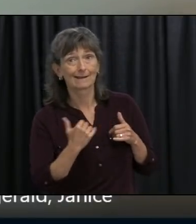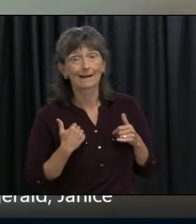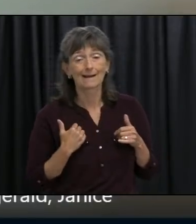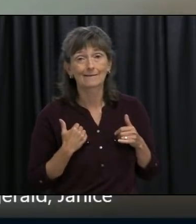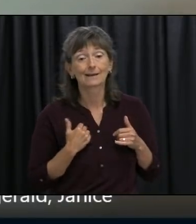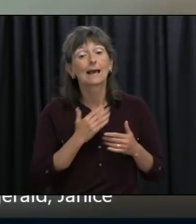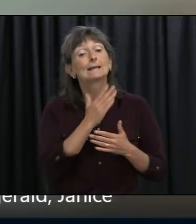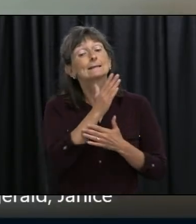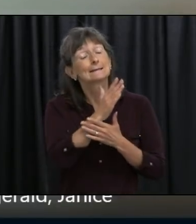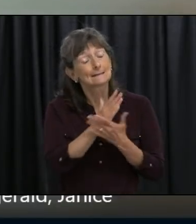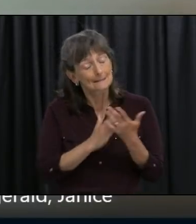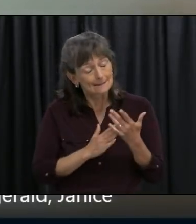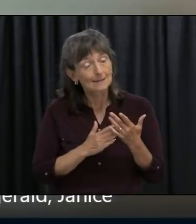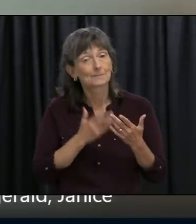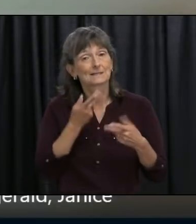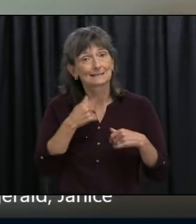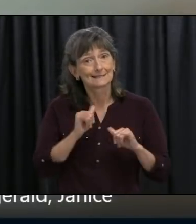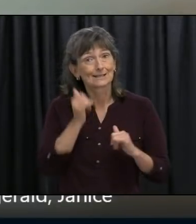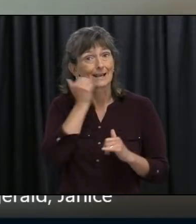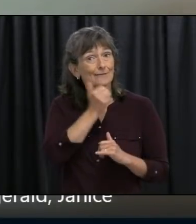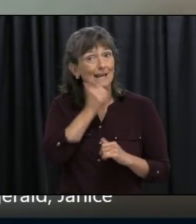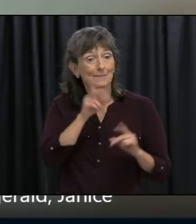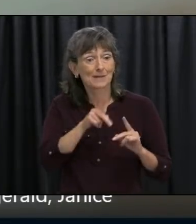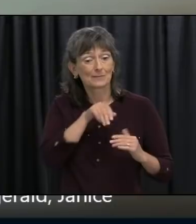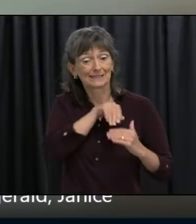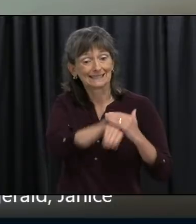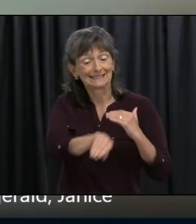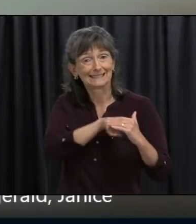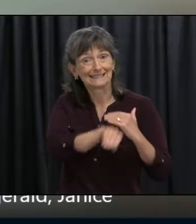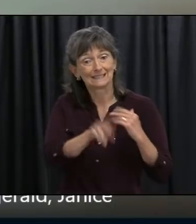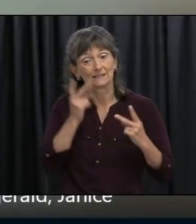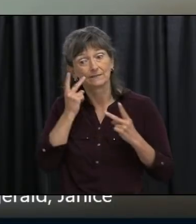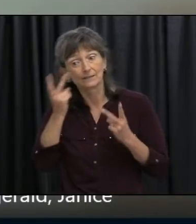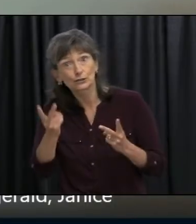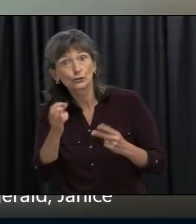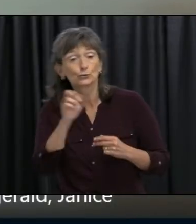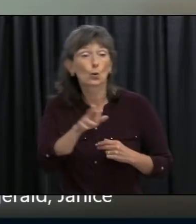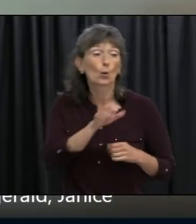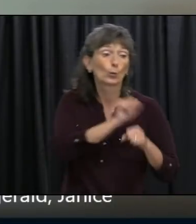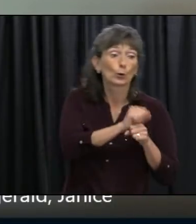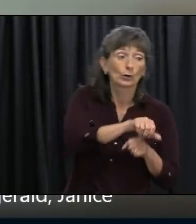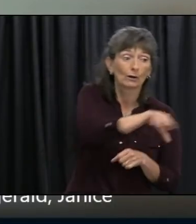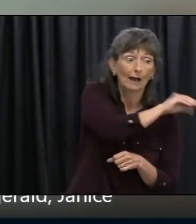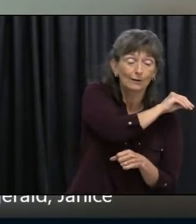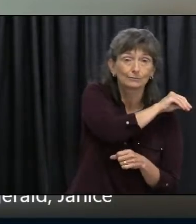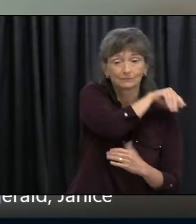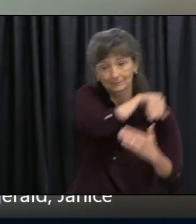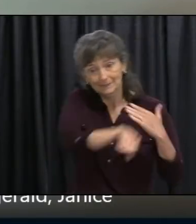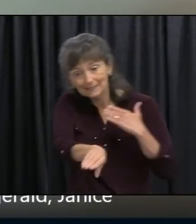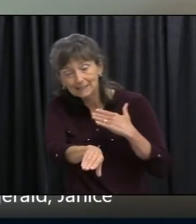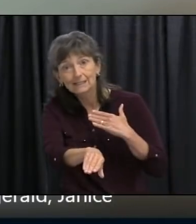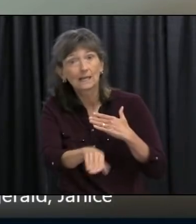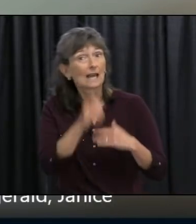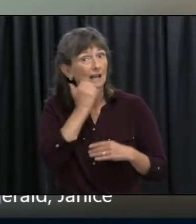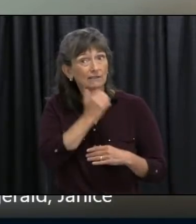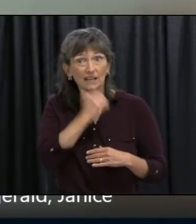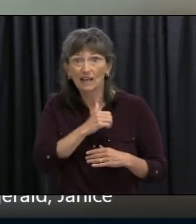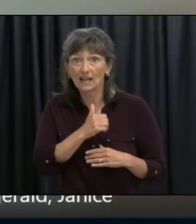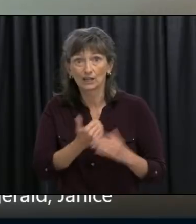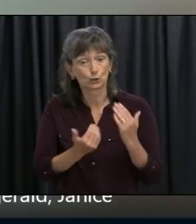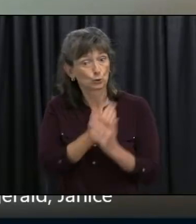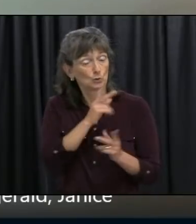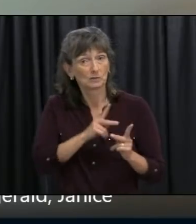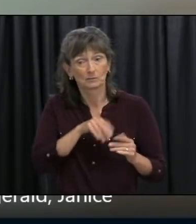people coming into this province every day who are traveling outside of the Atlantic bubble and outside